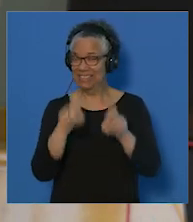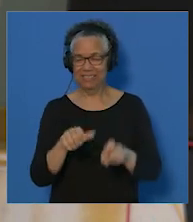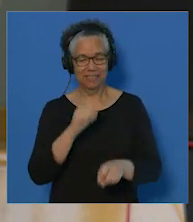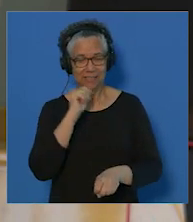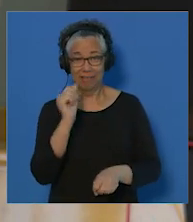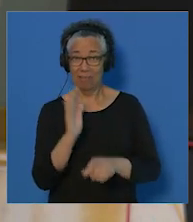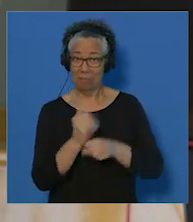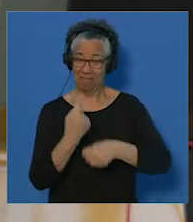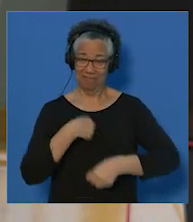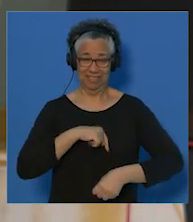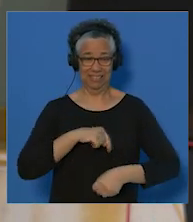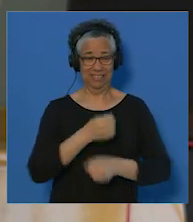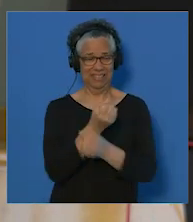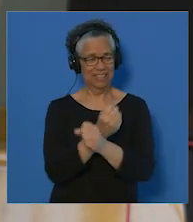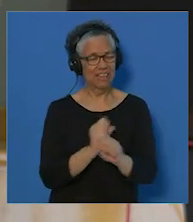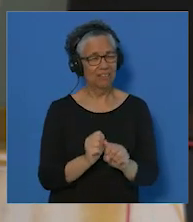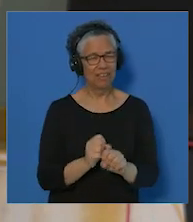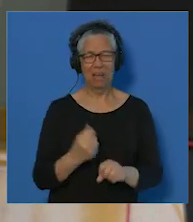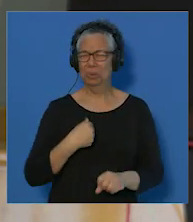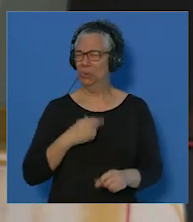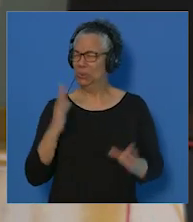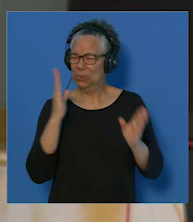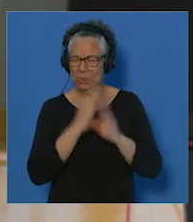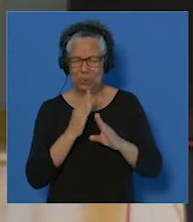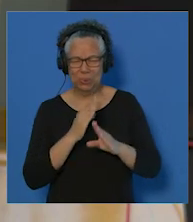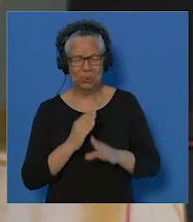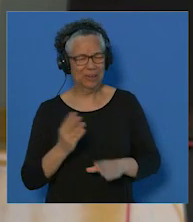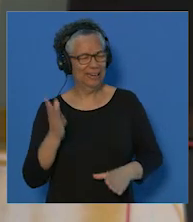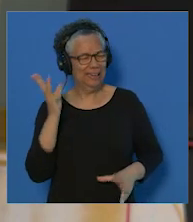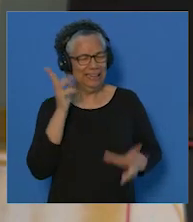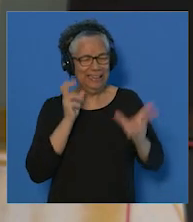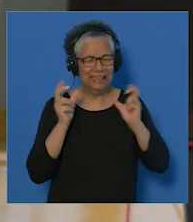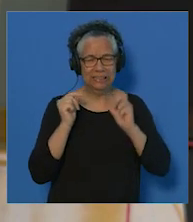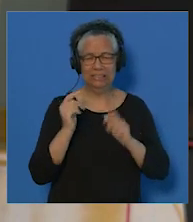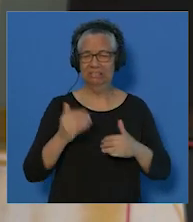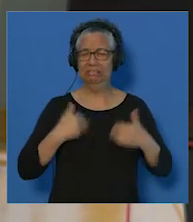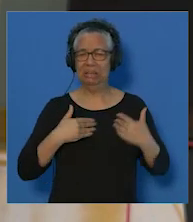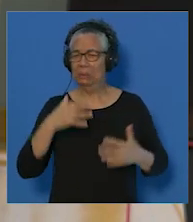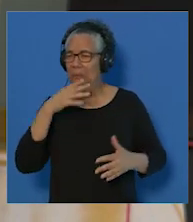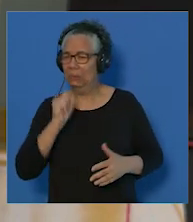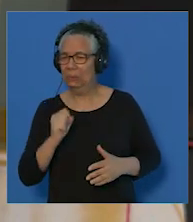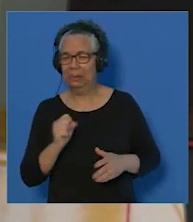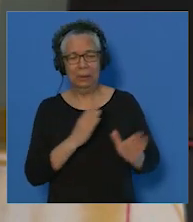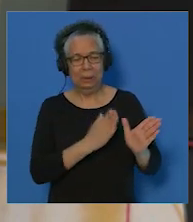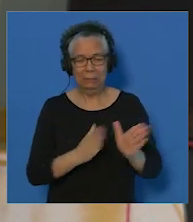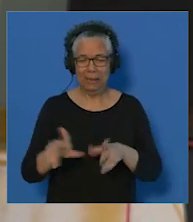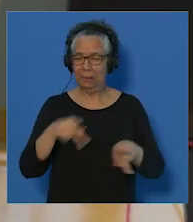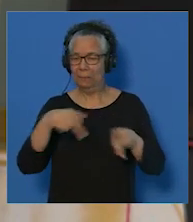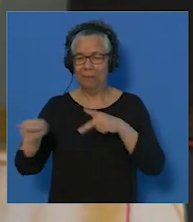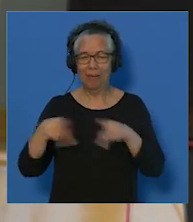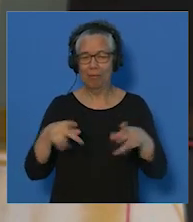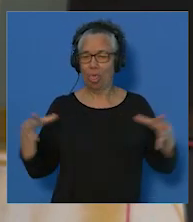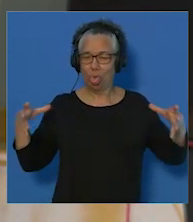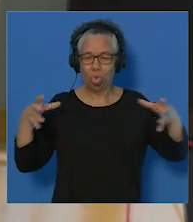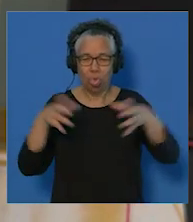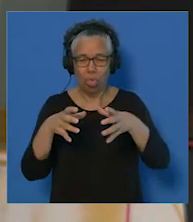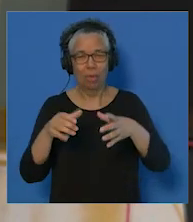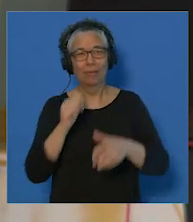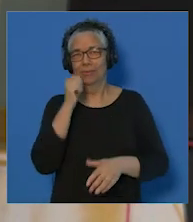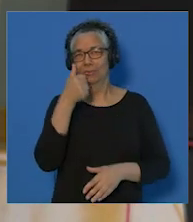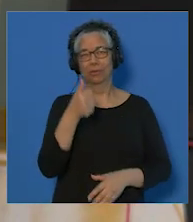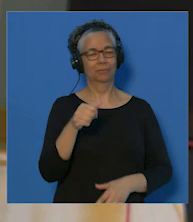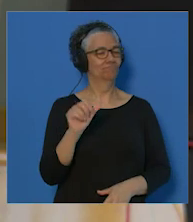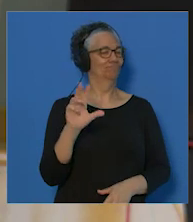I'm increasingly worried that I hear people of all ages, young and old, are already planning parties and gatherings tomorrow. Please